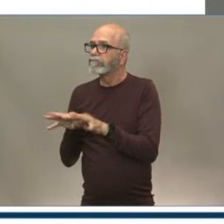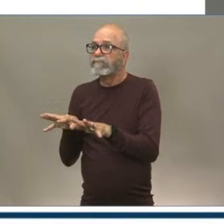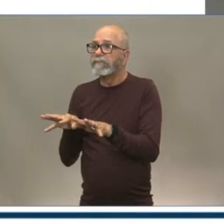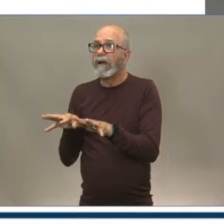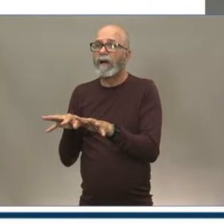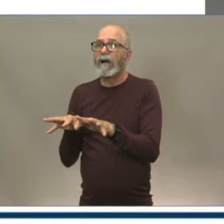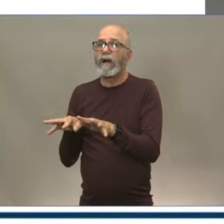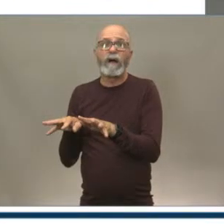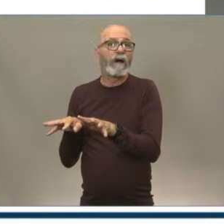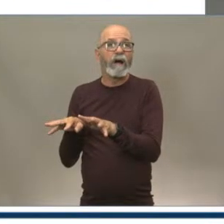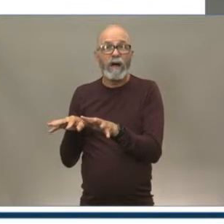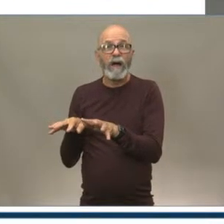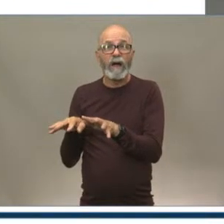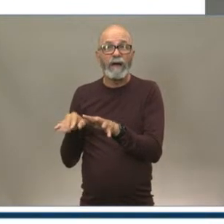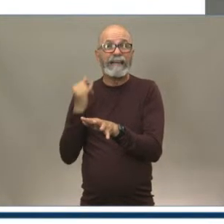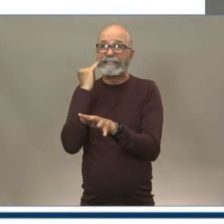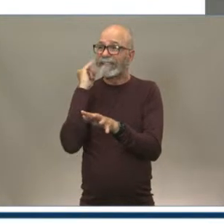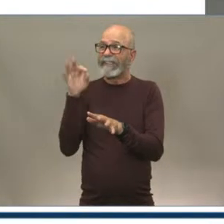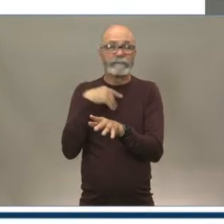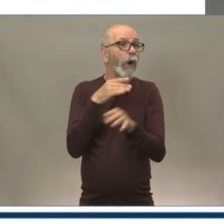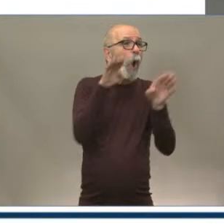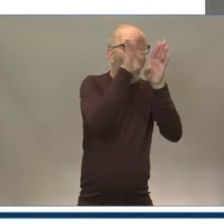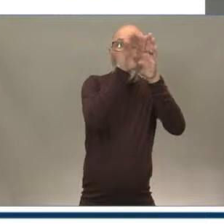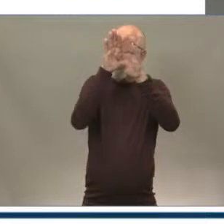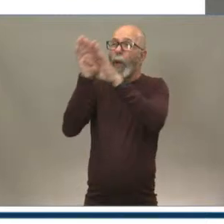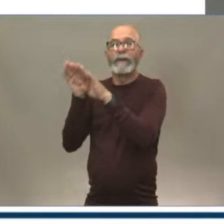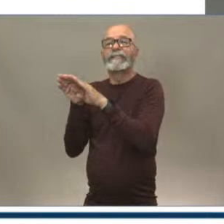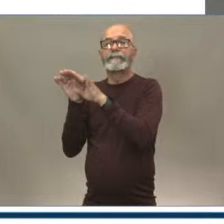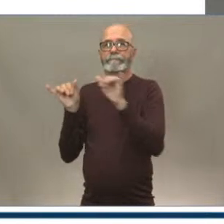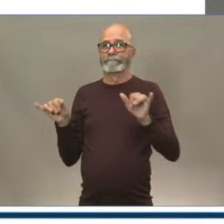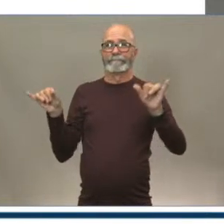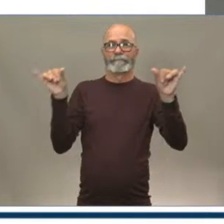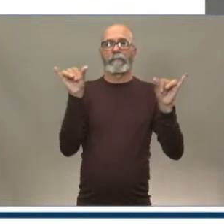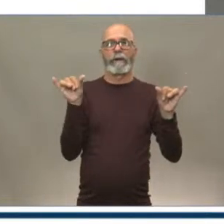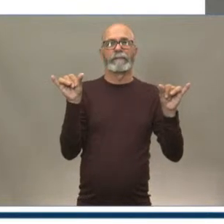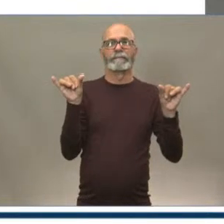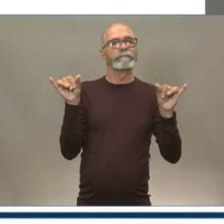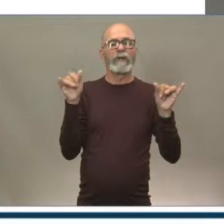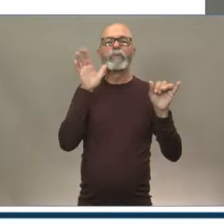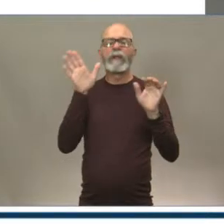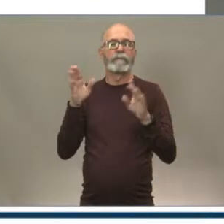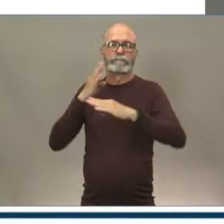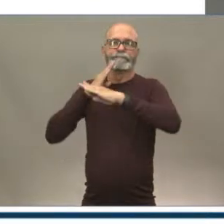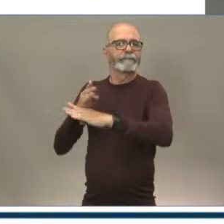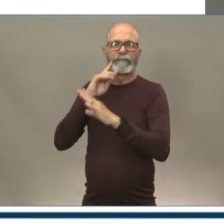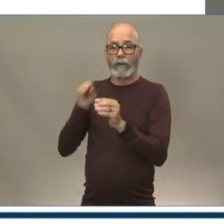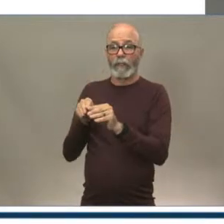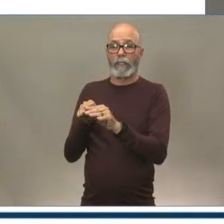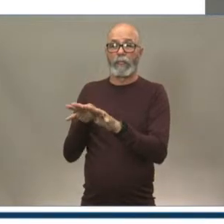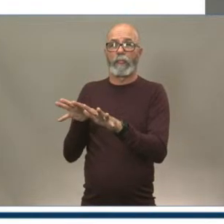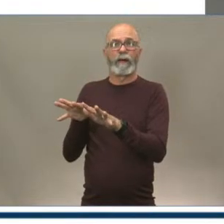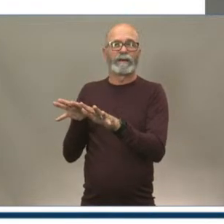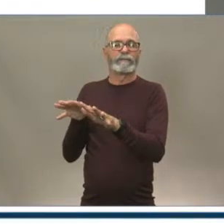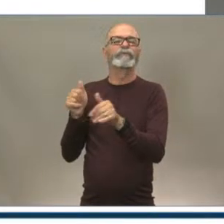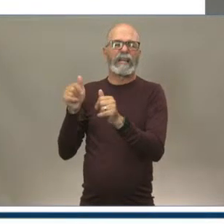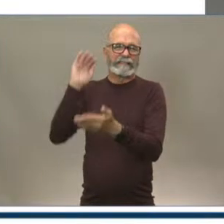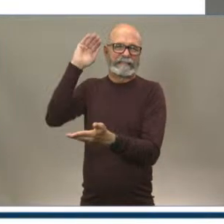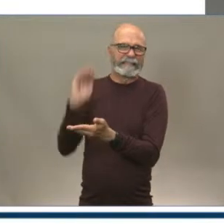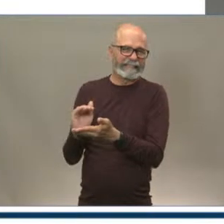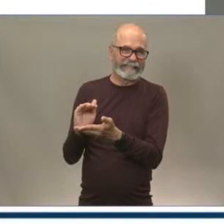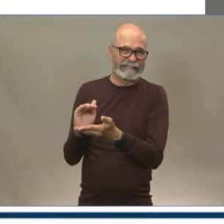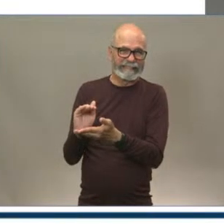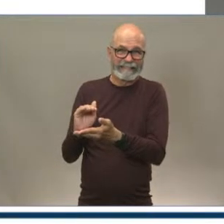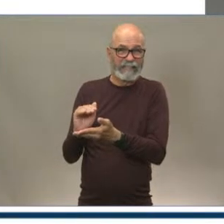outbreak somewhere else in the province. We need to allow those measures to take place. They've only been in place for a